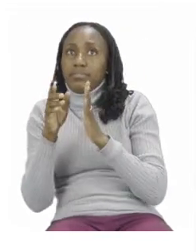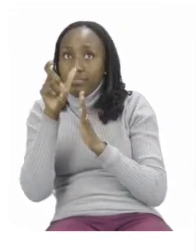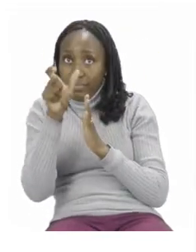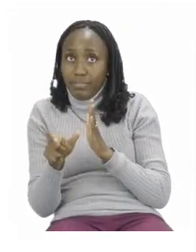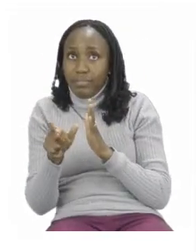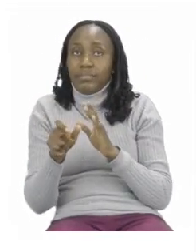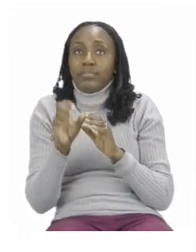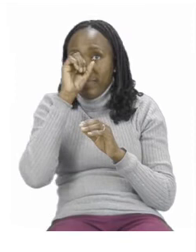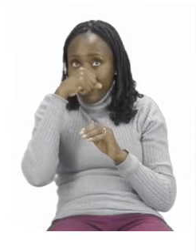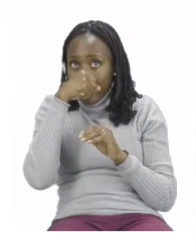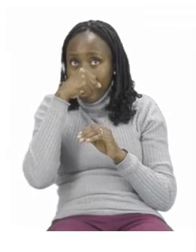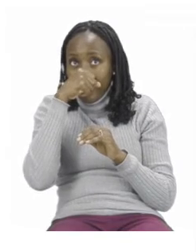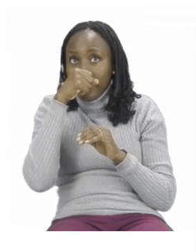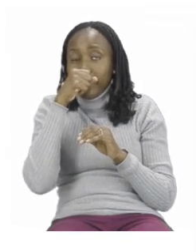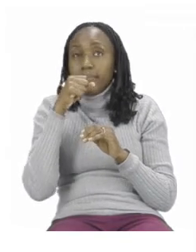pig,